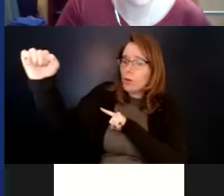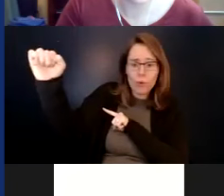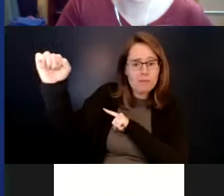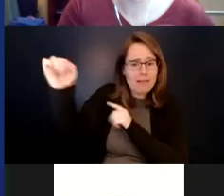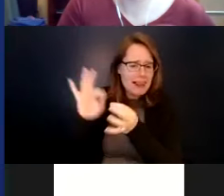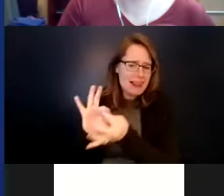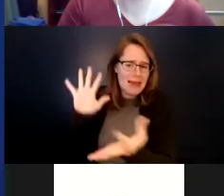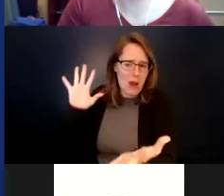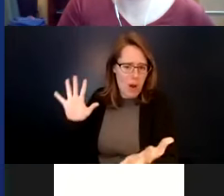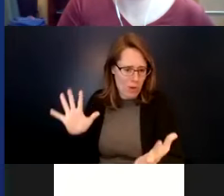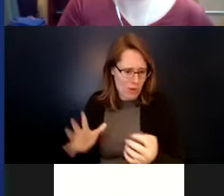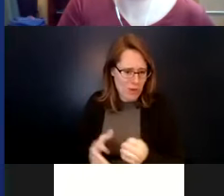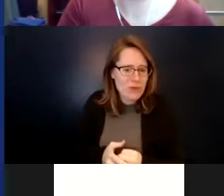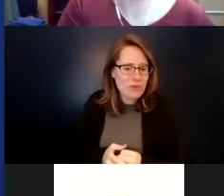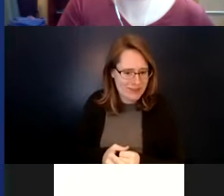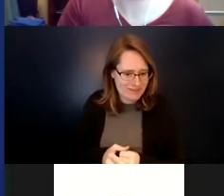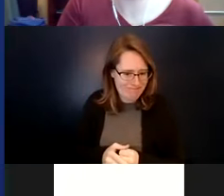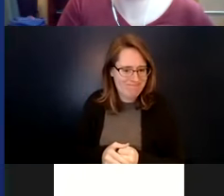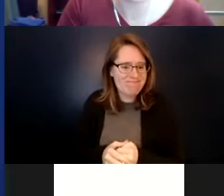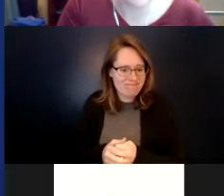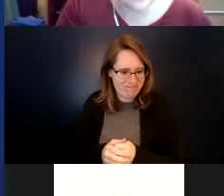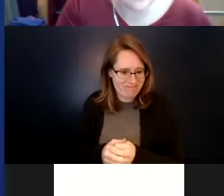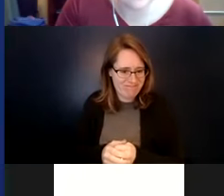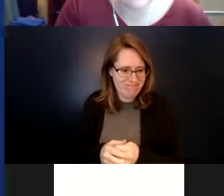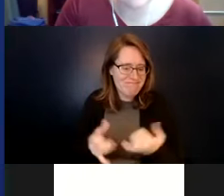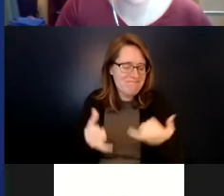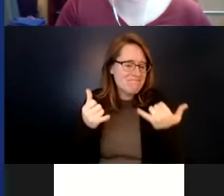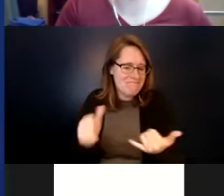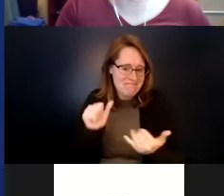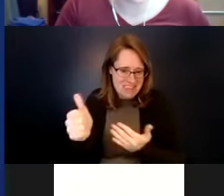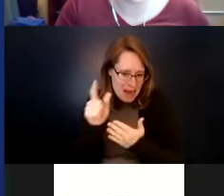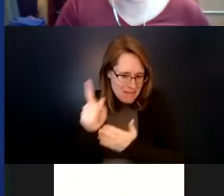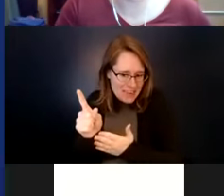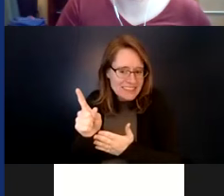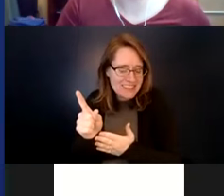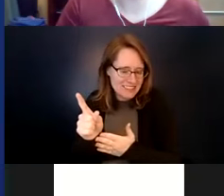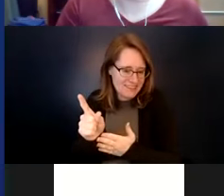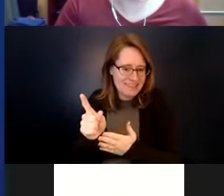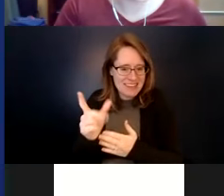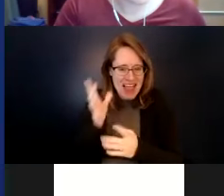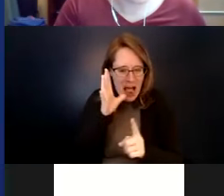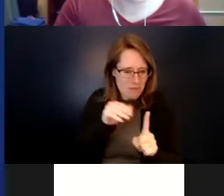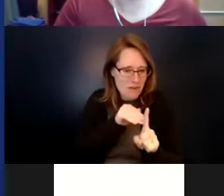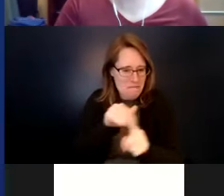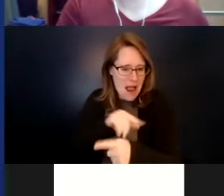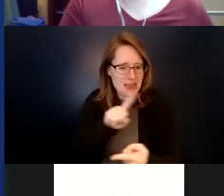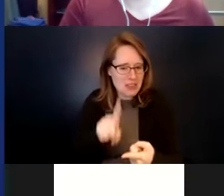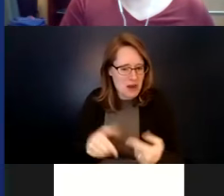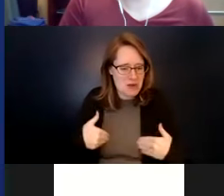way. Again, we are going to take 10 minutes. I'll remind us when we have 1 minute left.